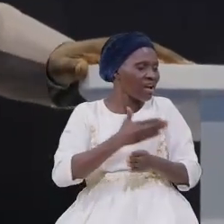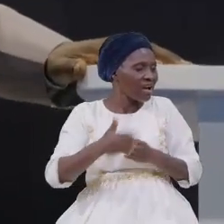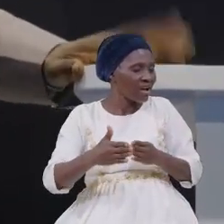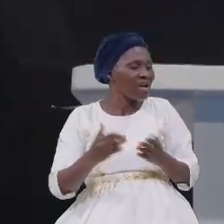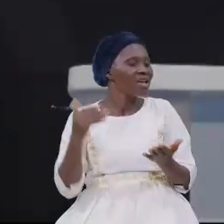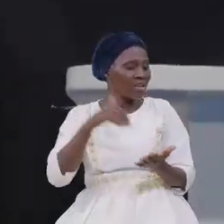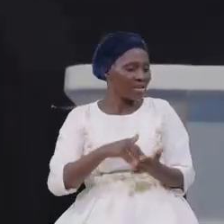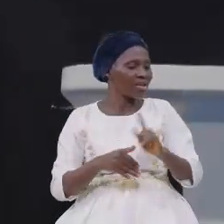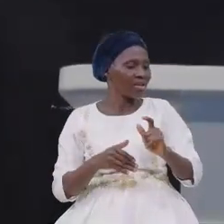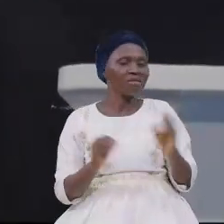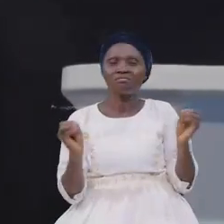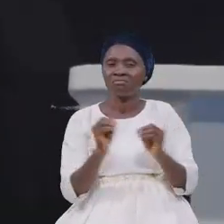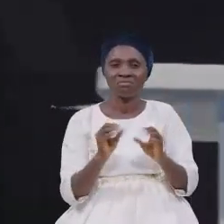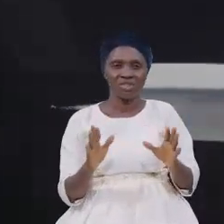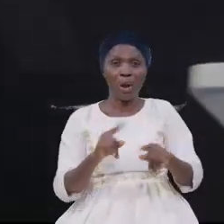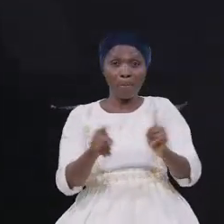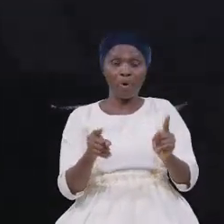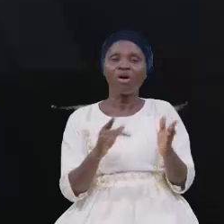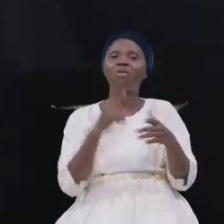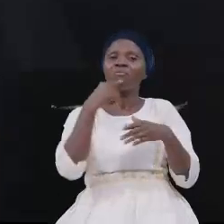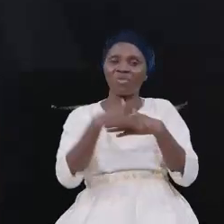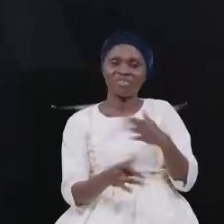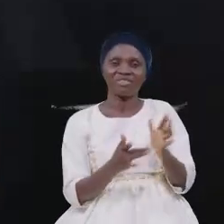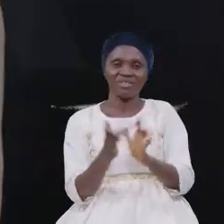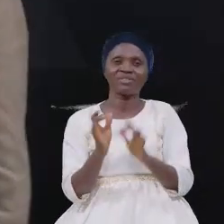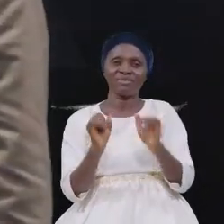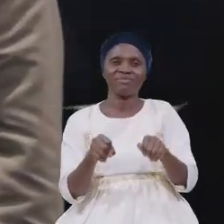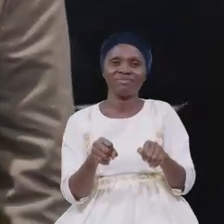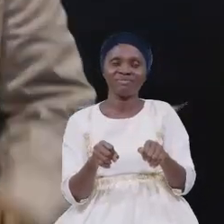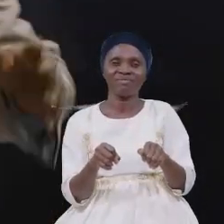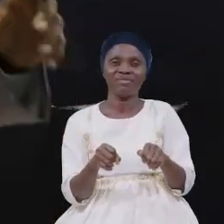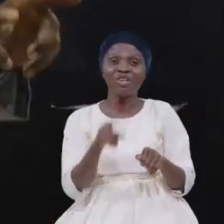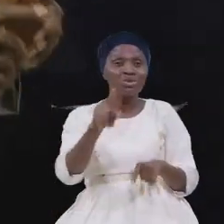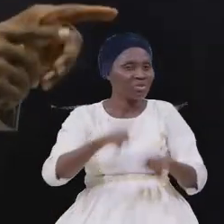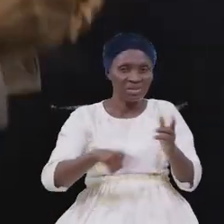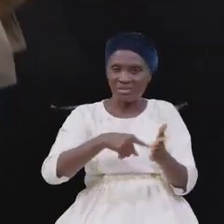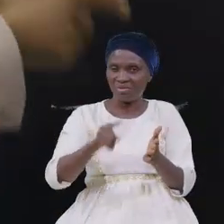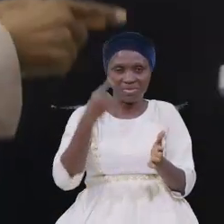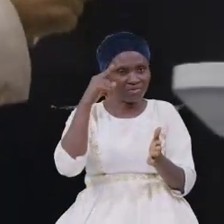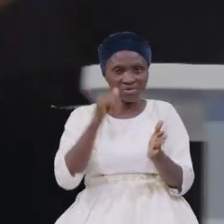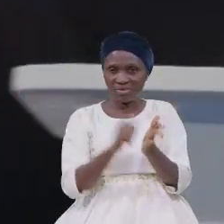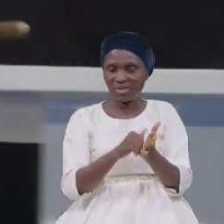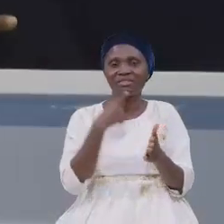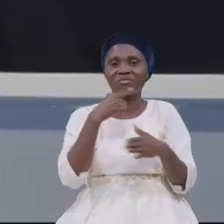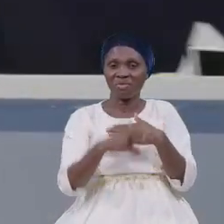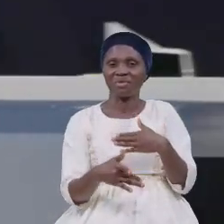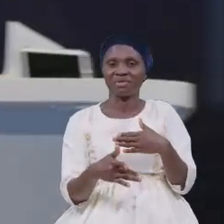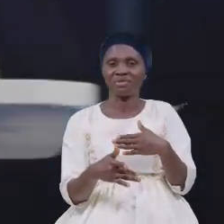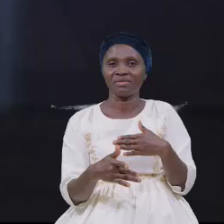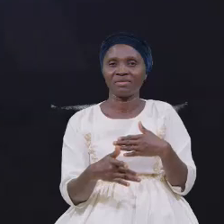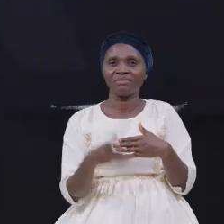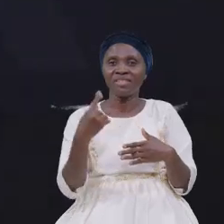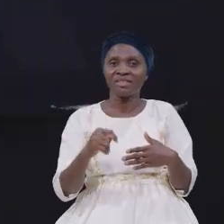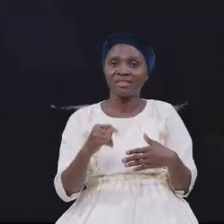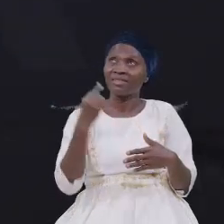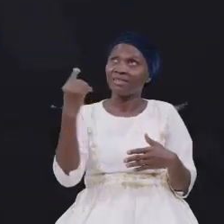the blood of Jesus. And you can't pay for that blood. The eternal Son of God